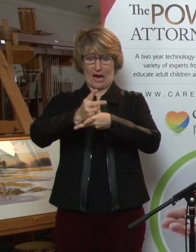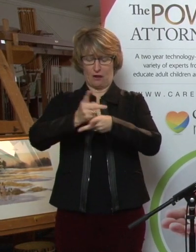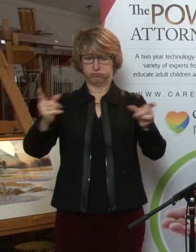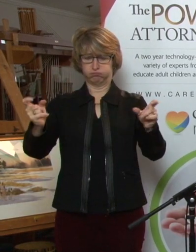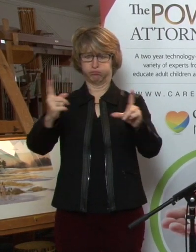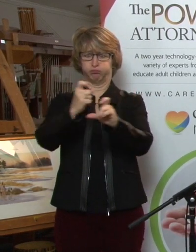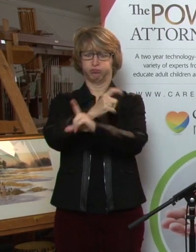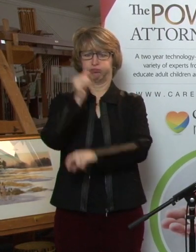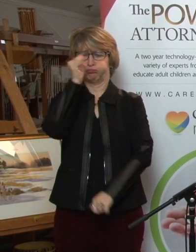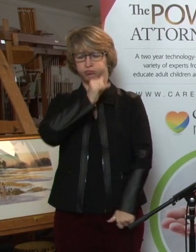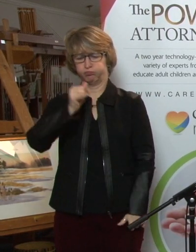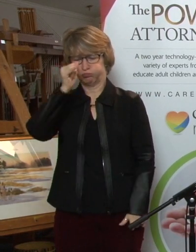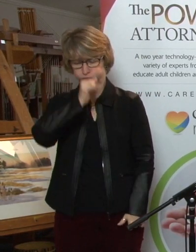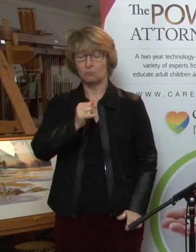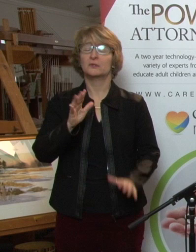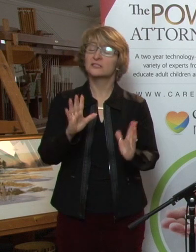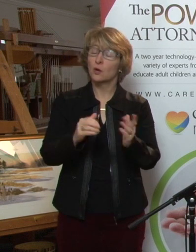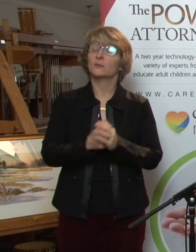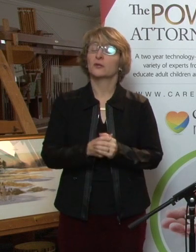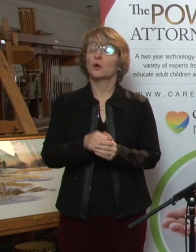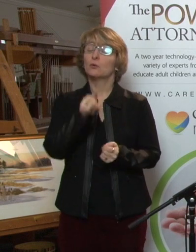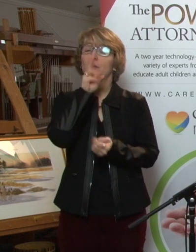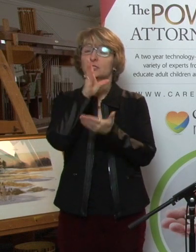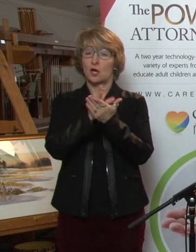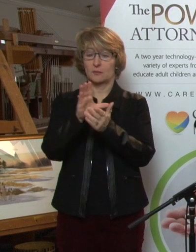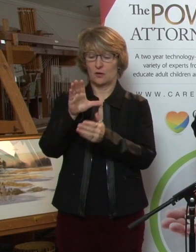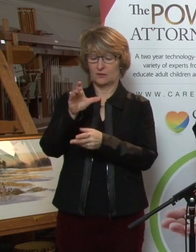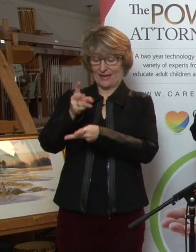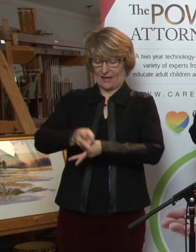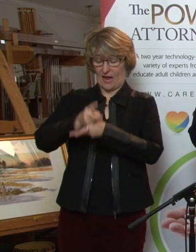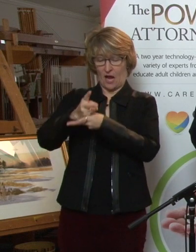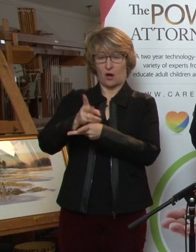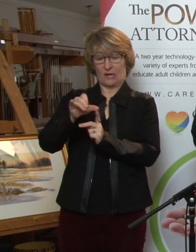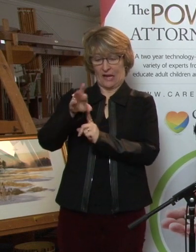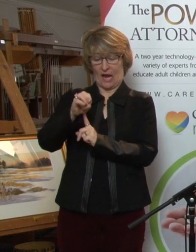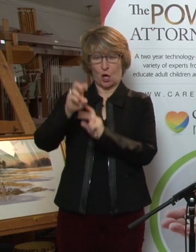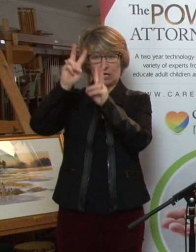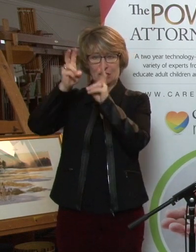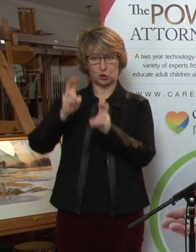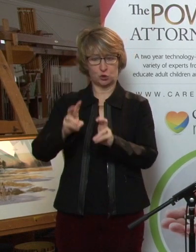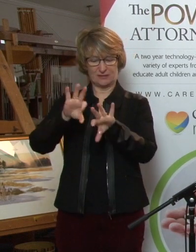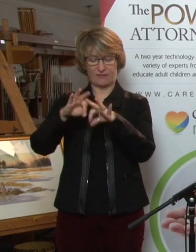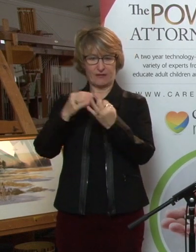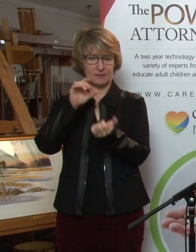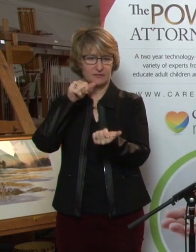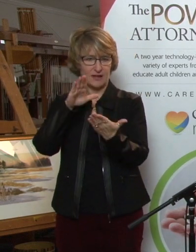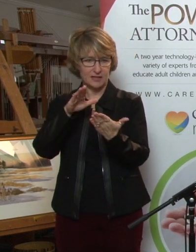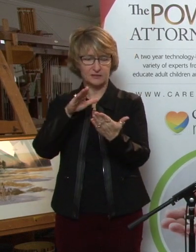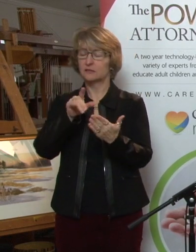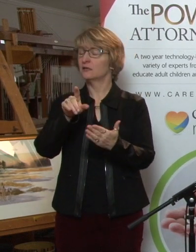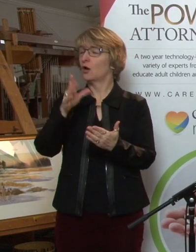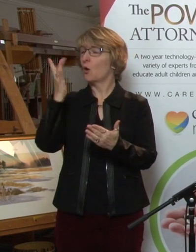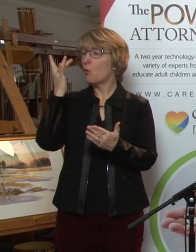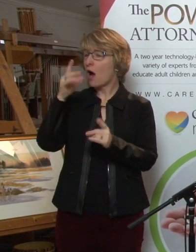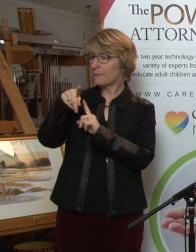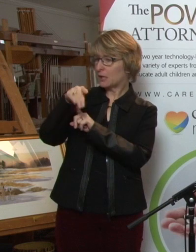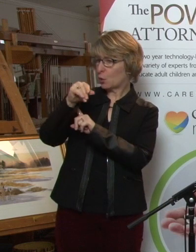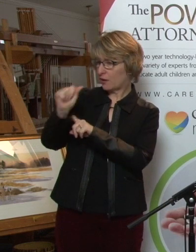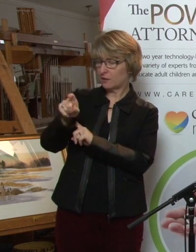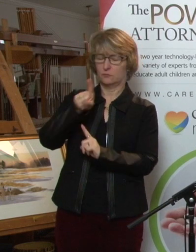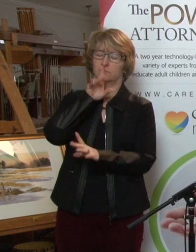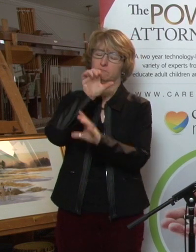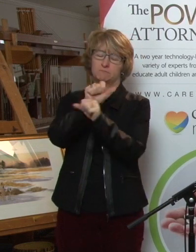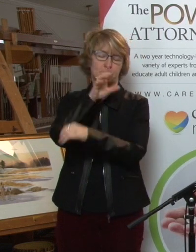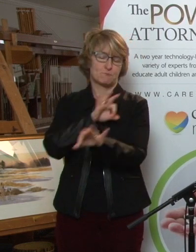going to be addressing the care issues that families have and the importance of having a power of attorney